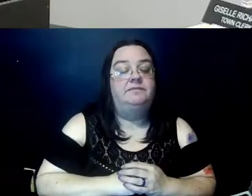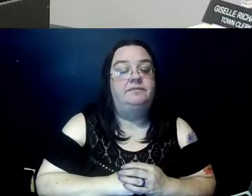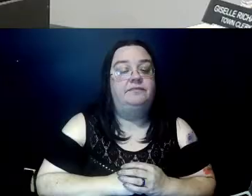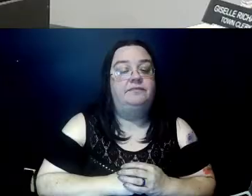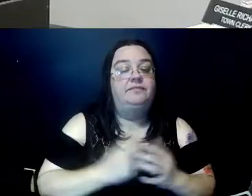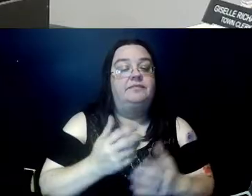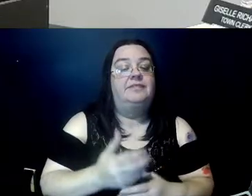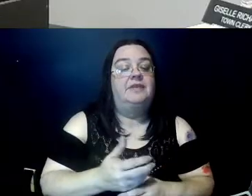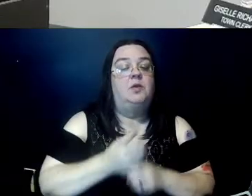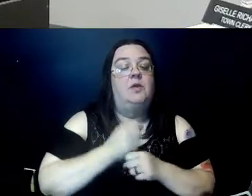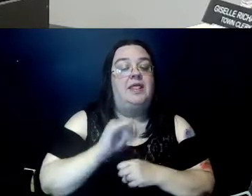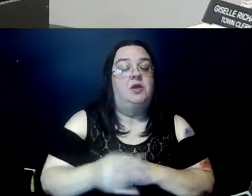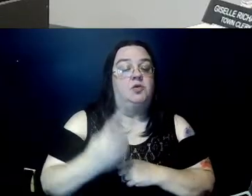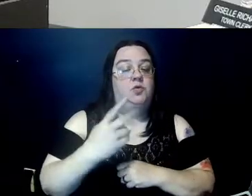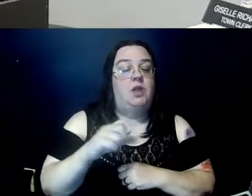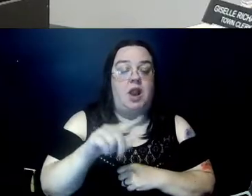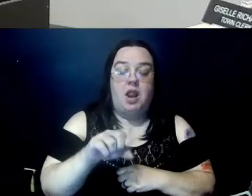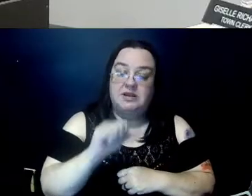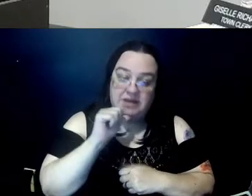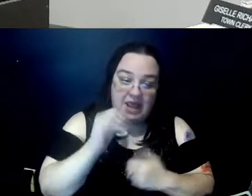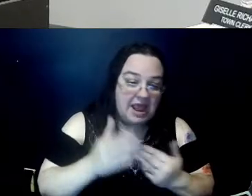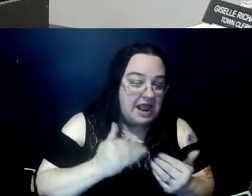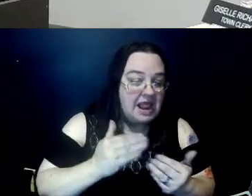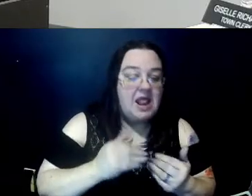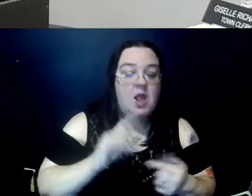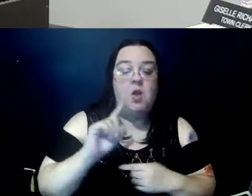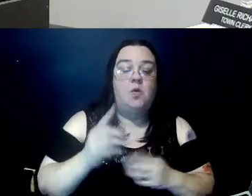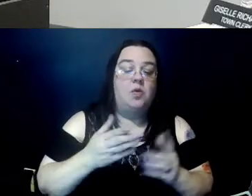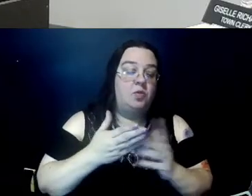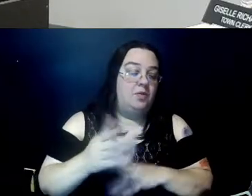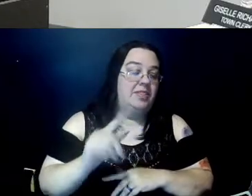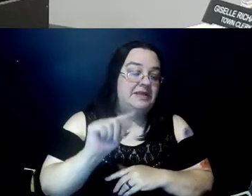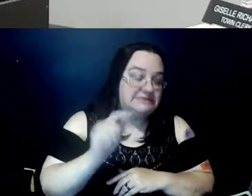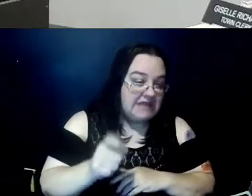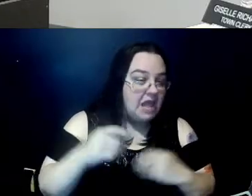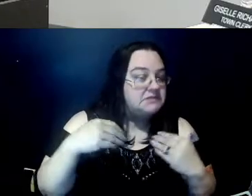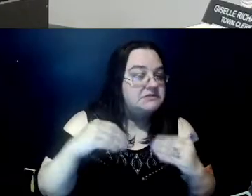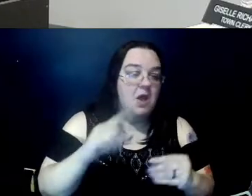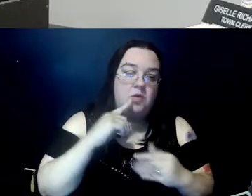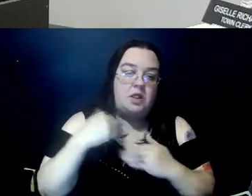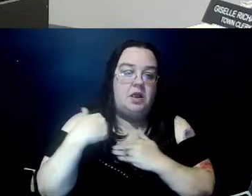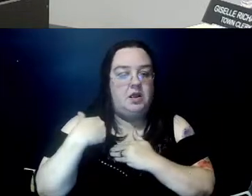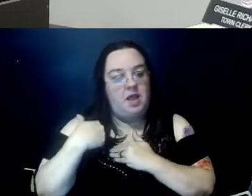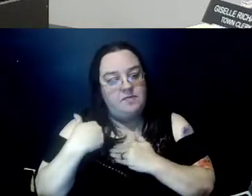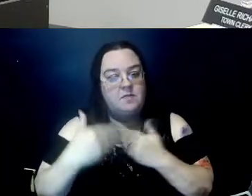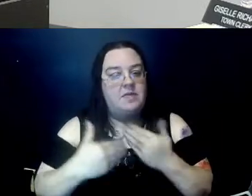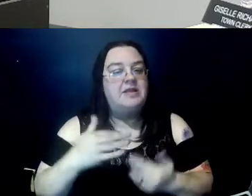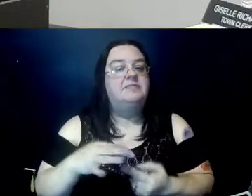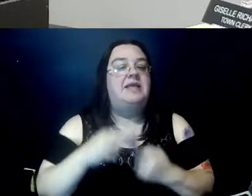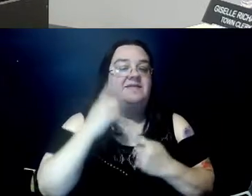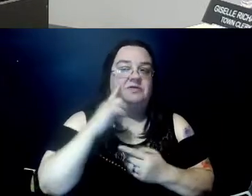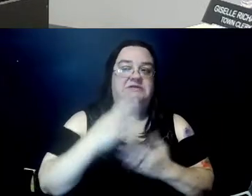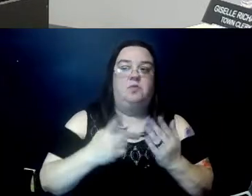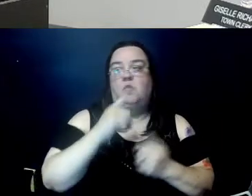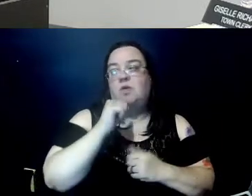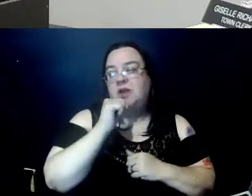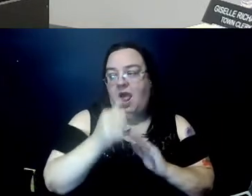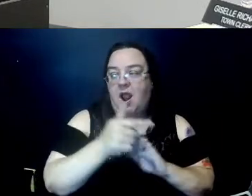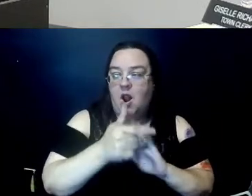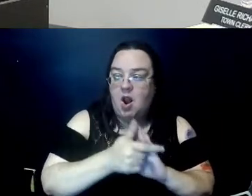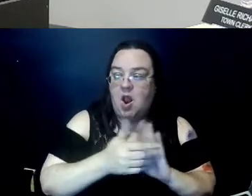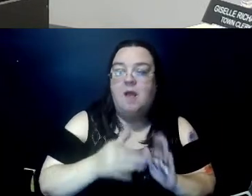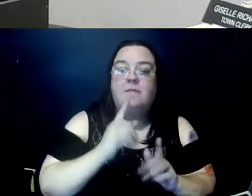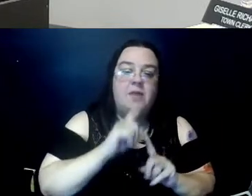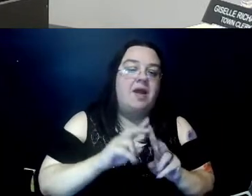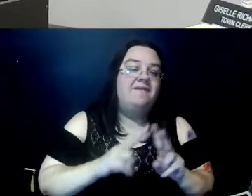Acquiring these 2 lots was not easy. Going through a tax sale is a cumbersome process, especially for a non-lawyer, but it was well worth doing.